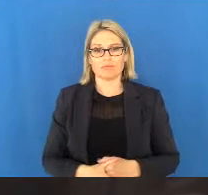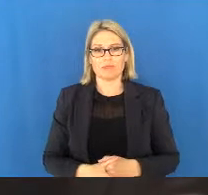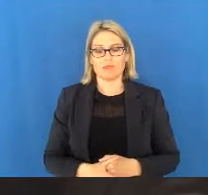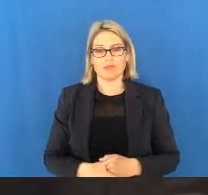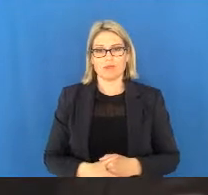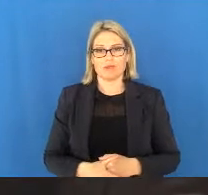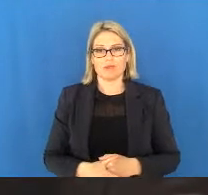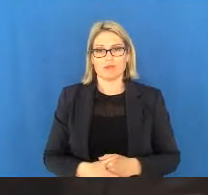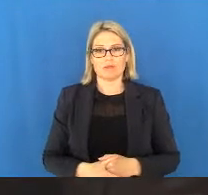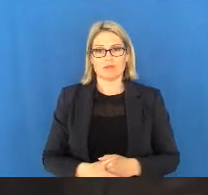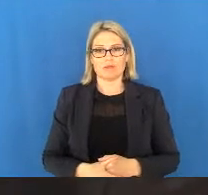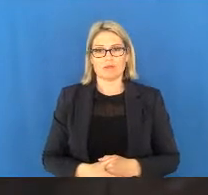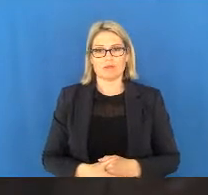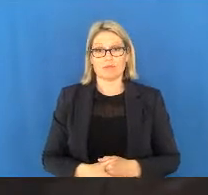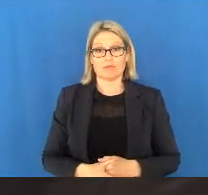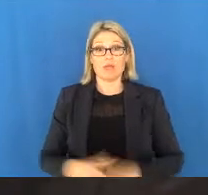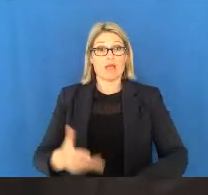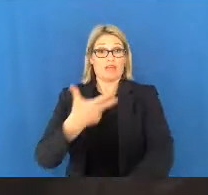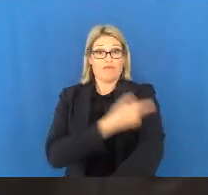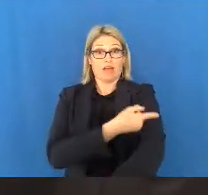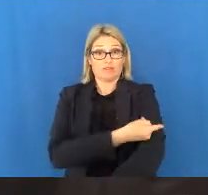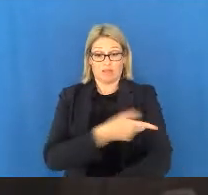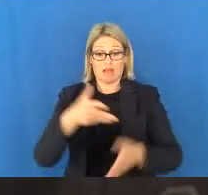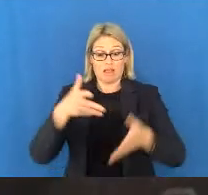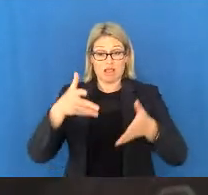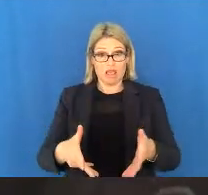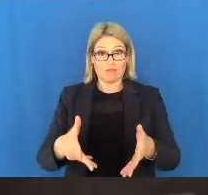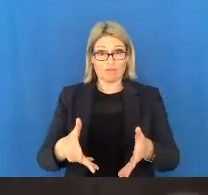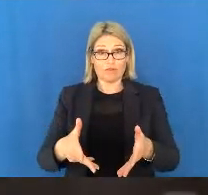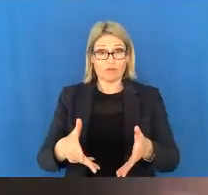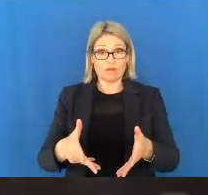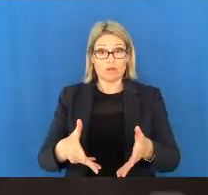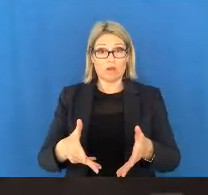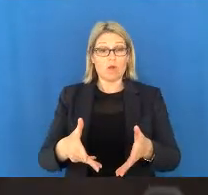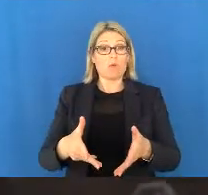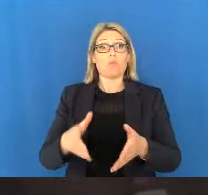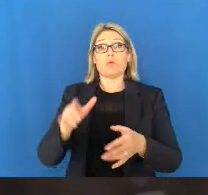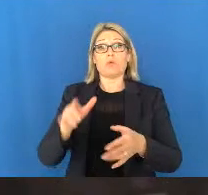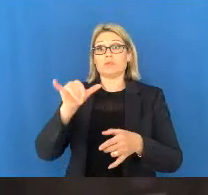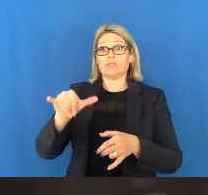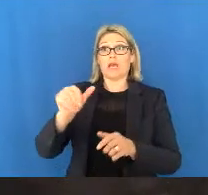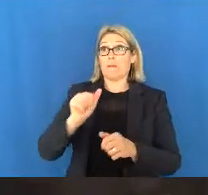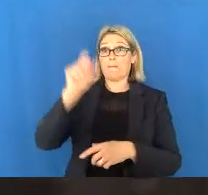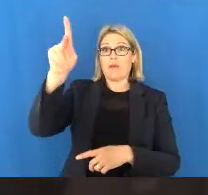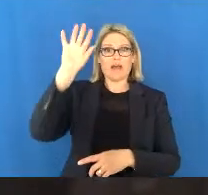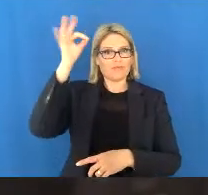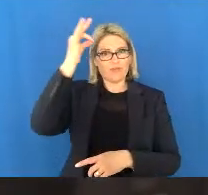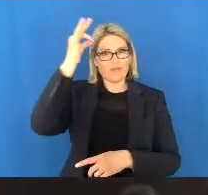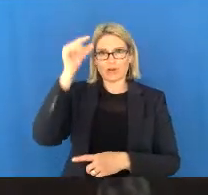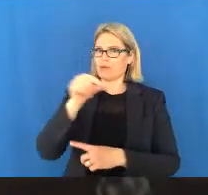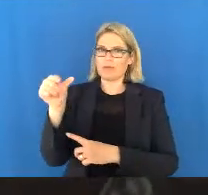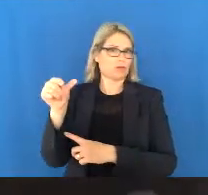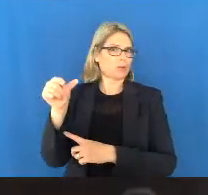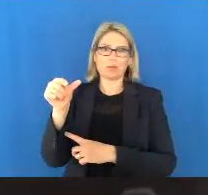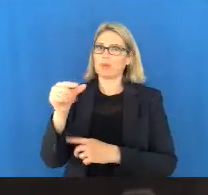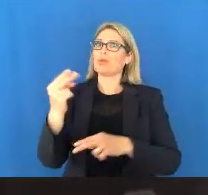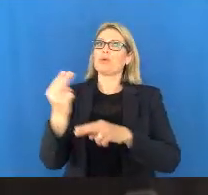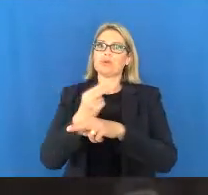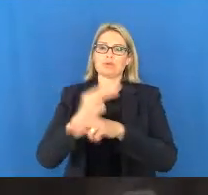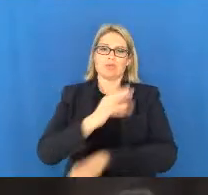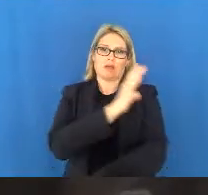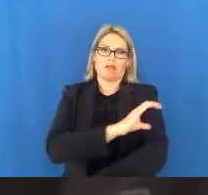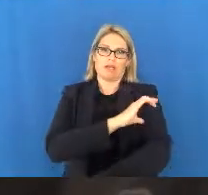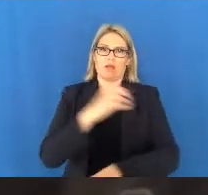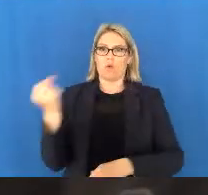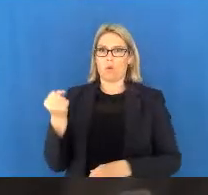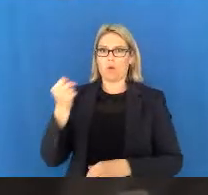left will not be returned to the province nor to the federal government. We will be using them in clinics next week.